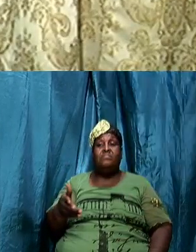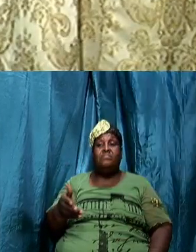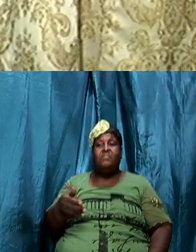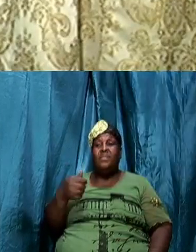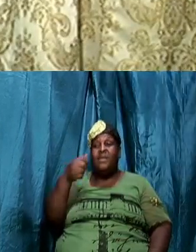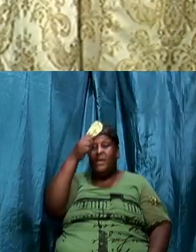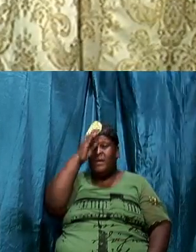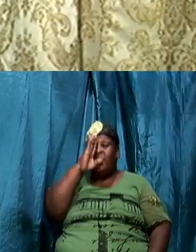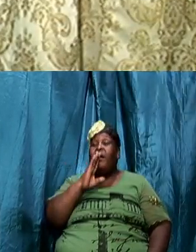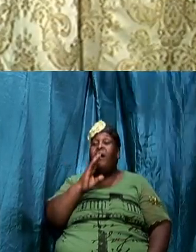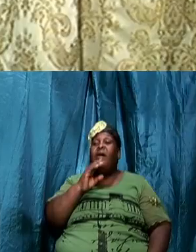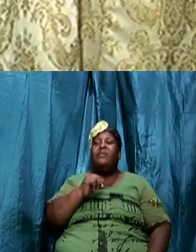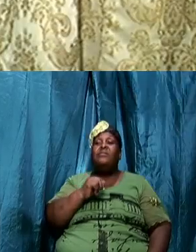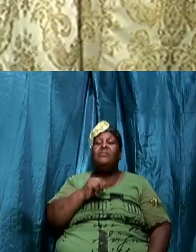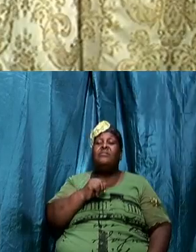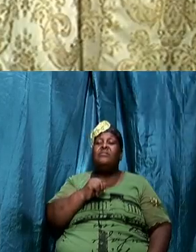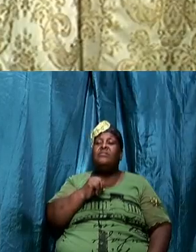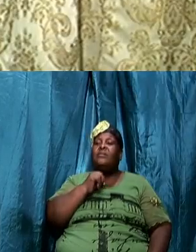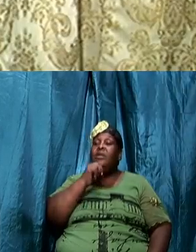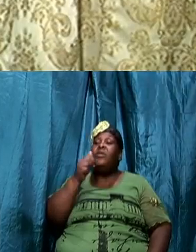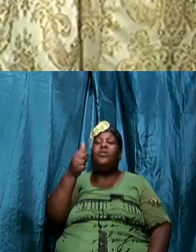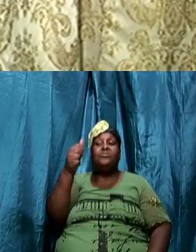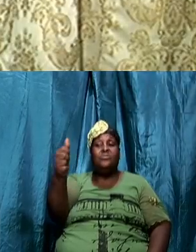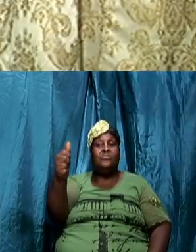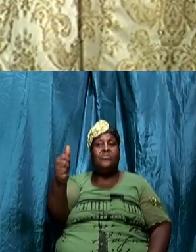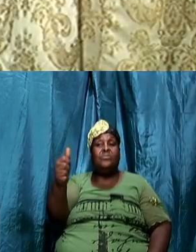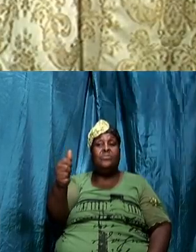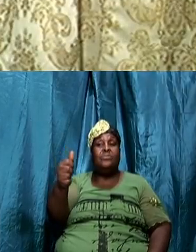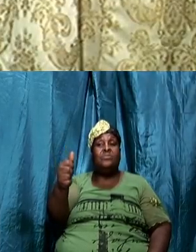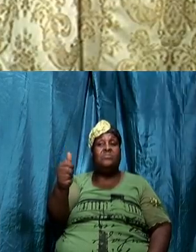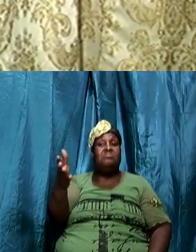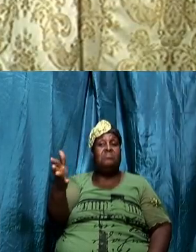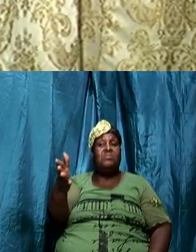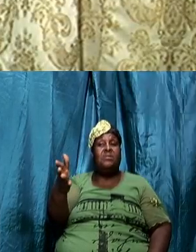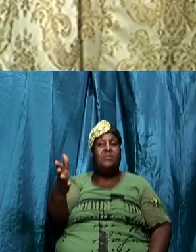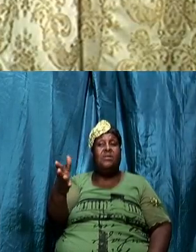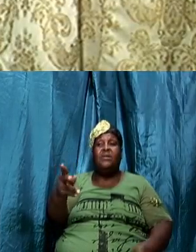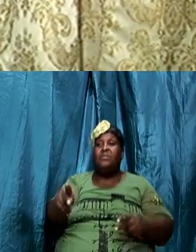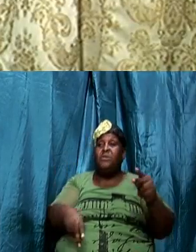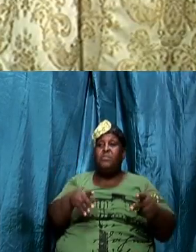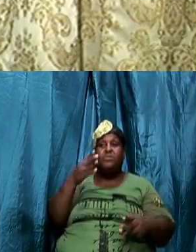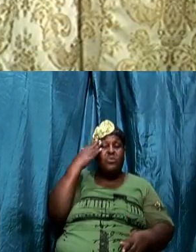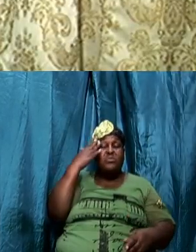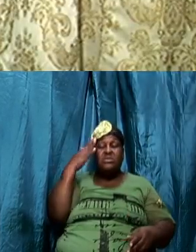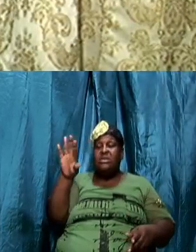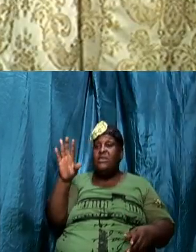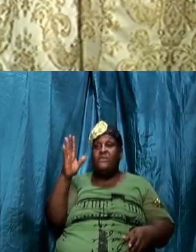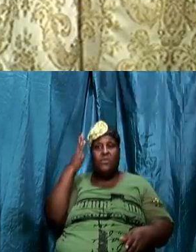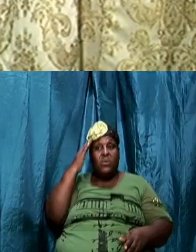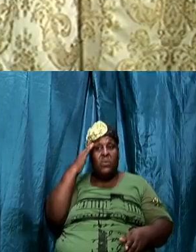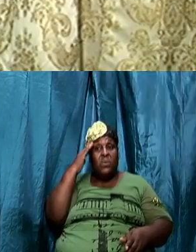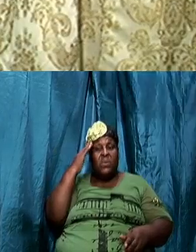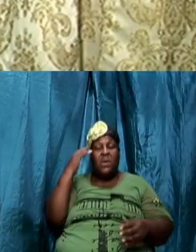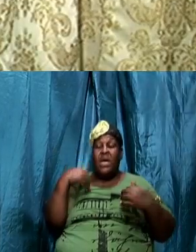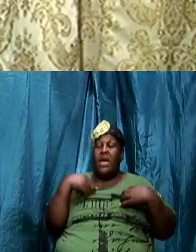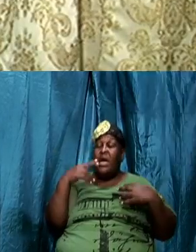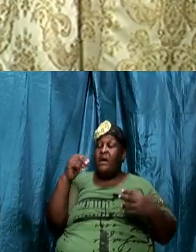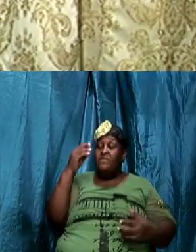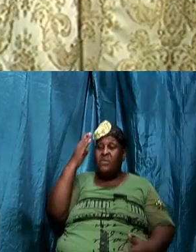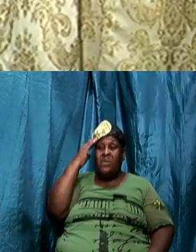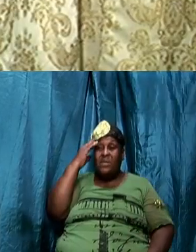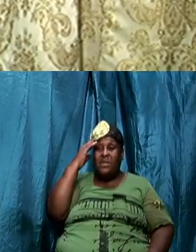God disowned them. They didn't even know. They had no knowledge that this was